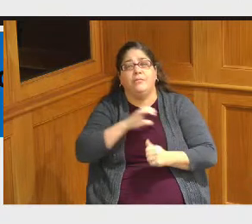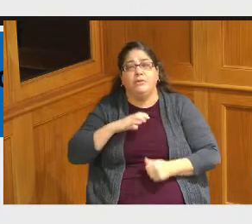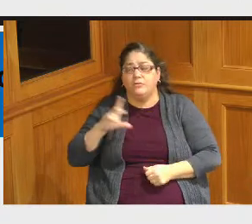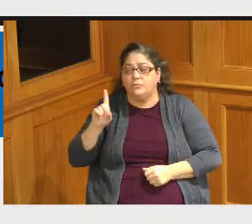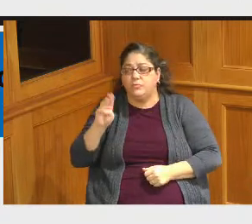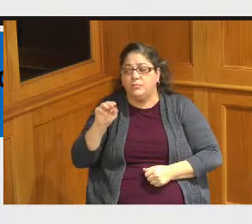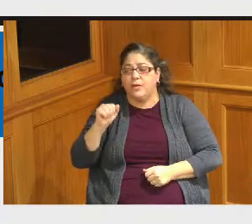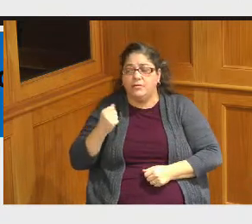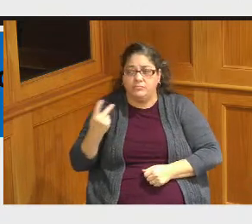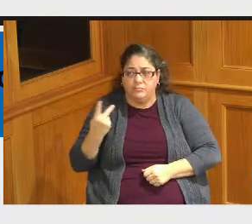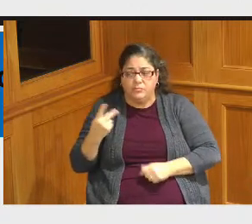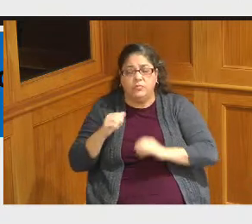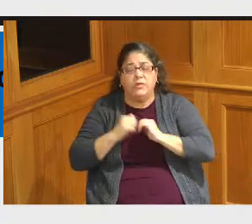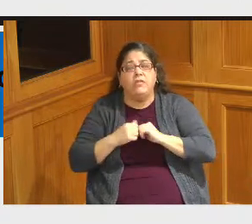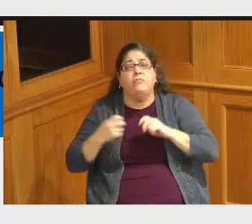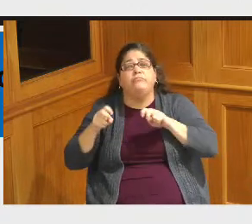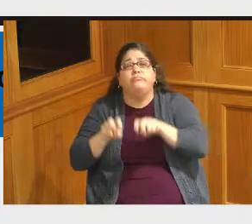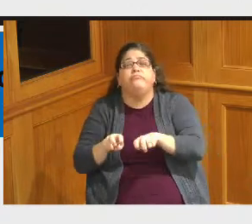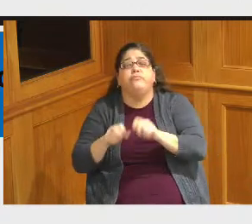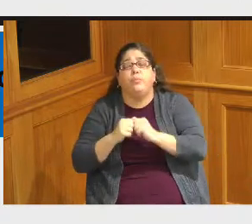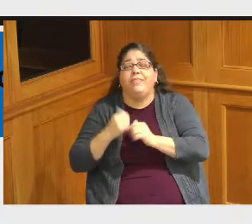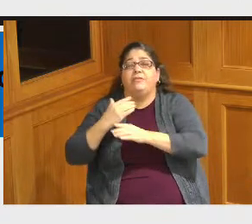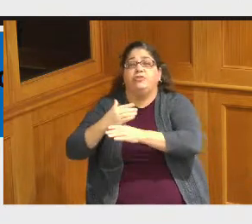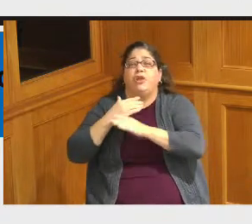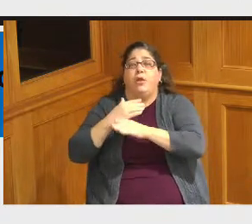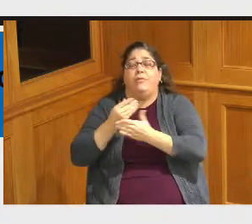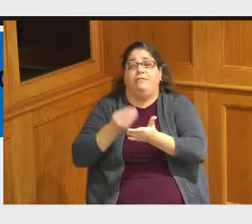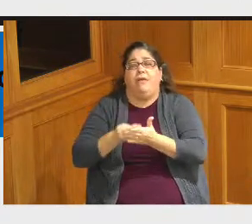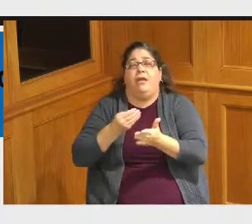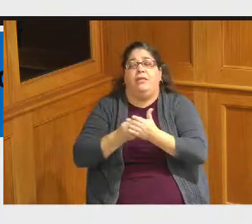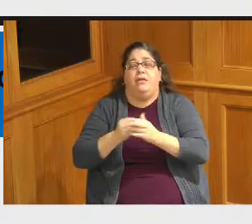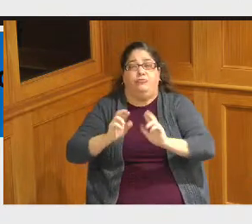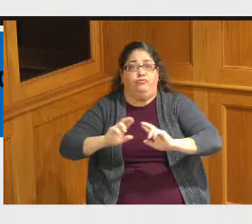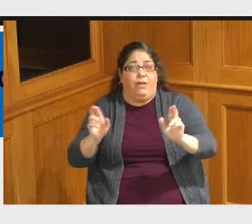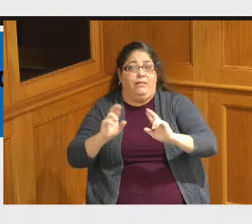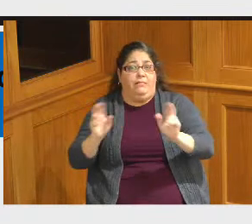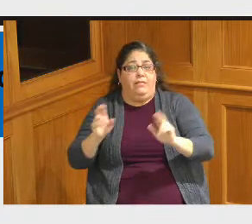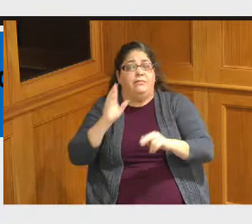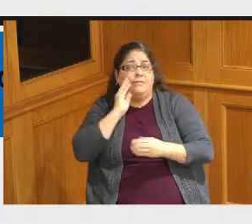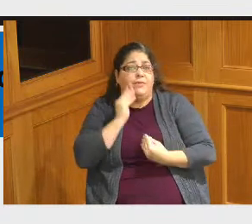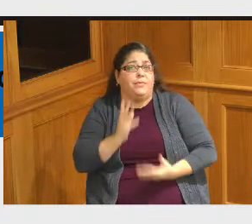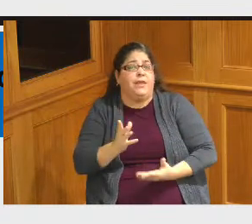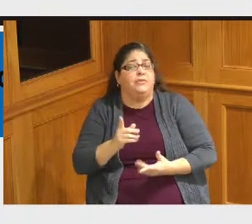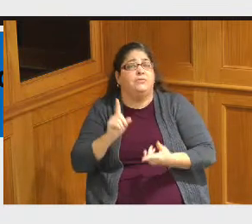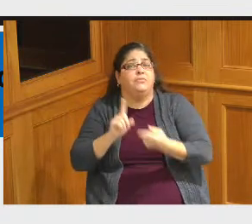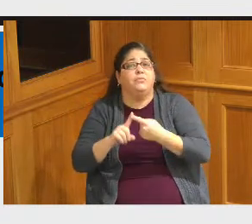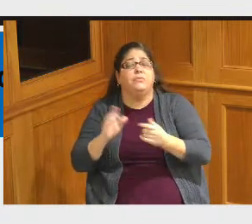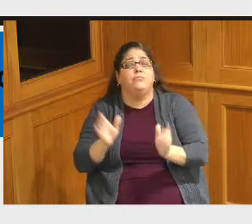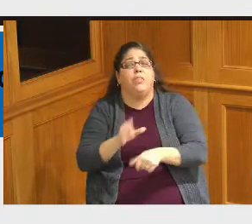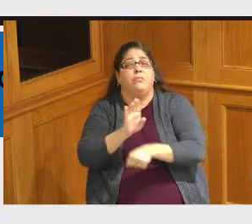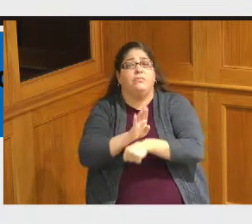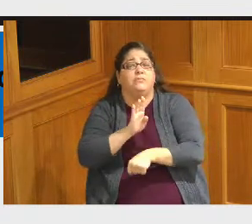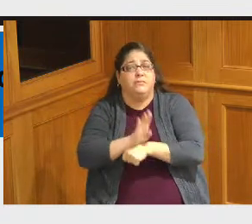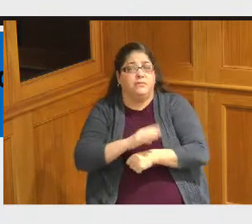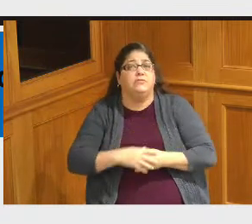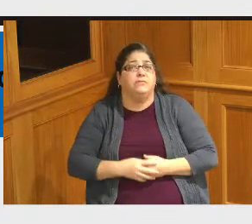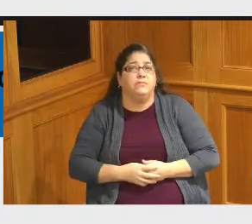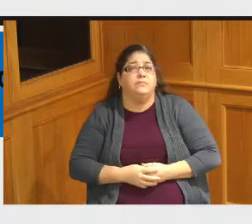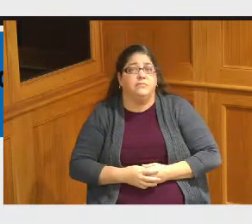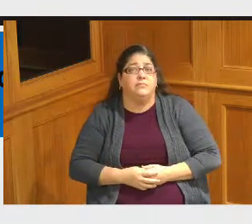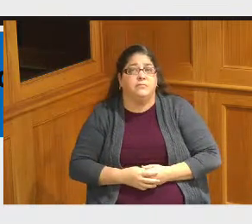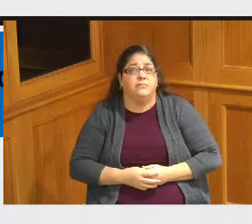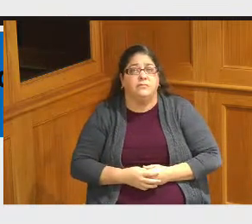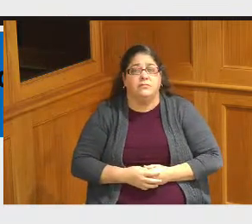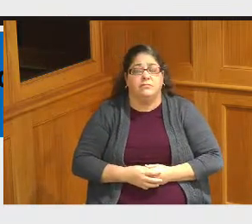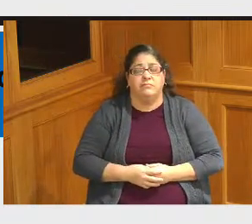and it was really about sharing some financial readiness information to small businesses in